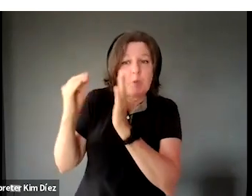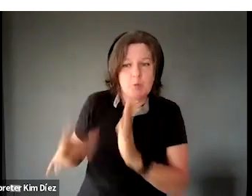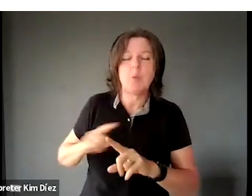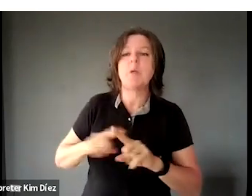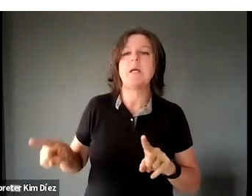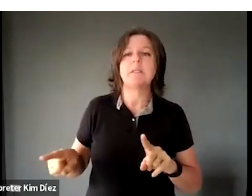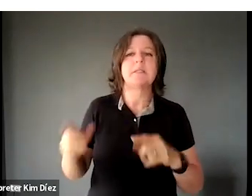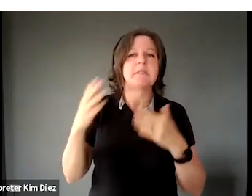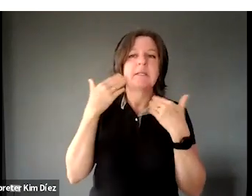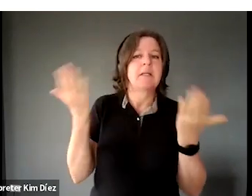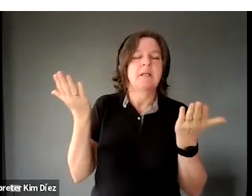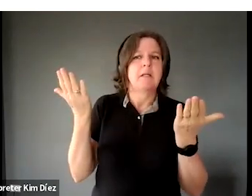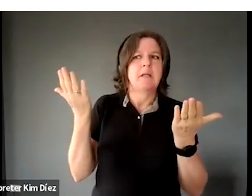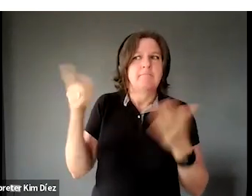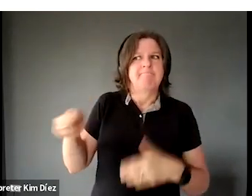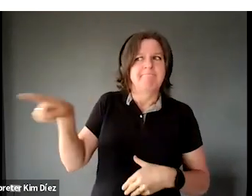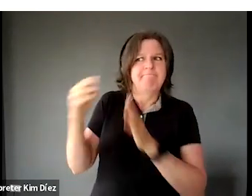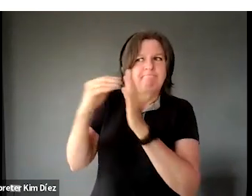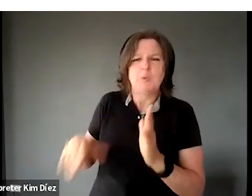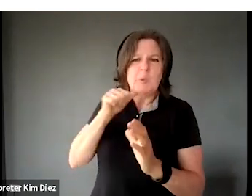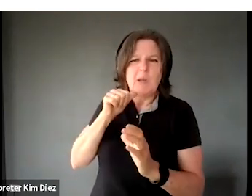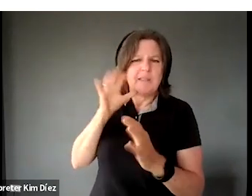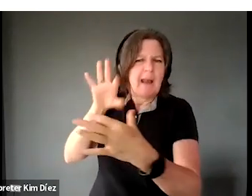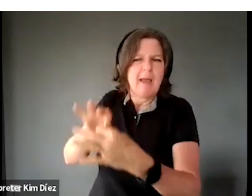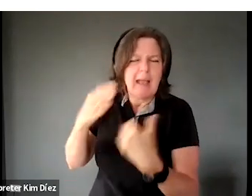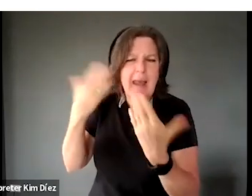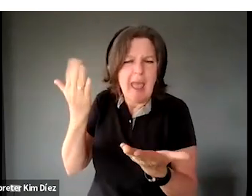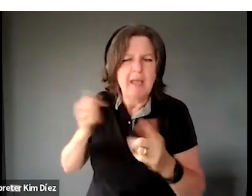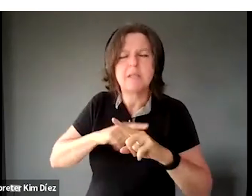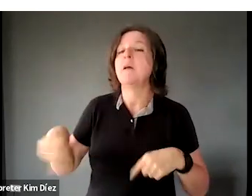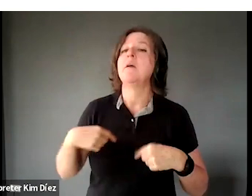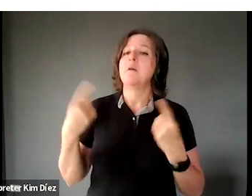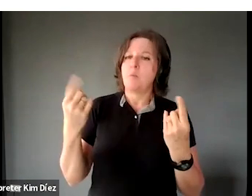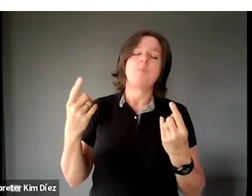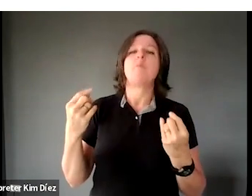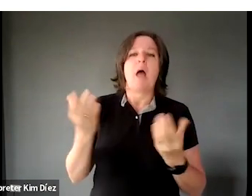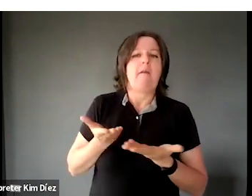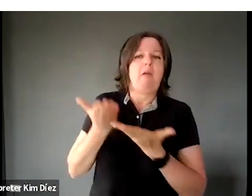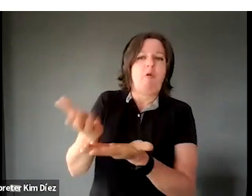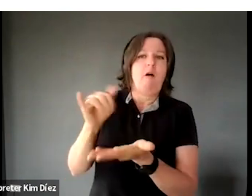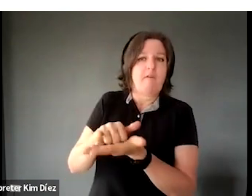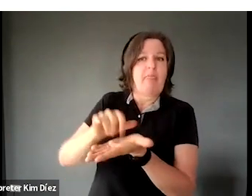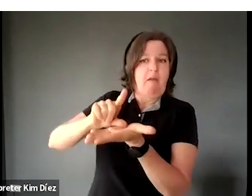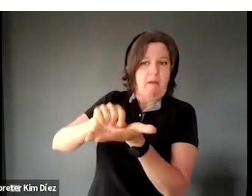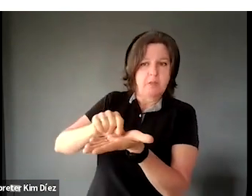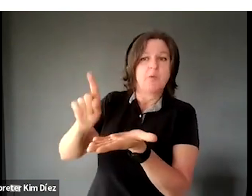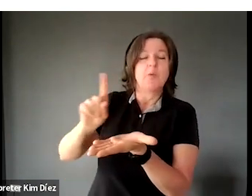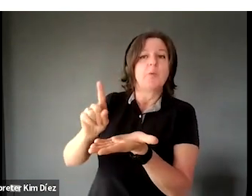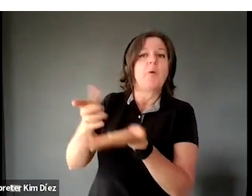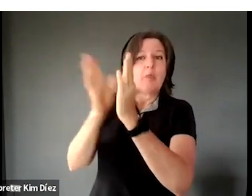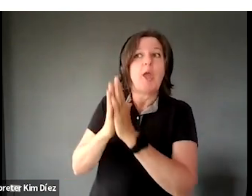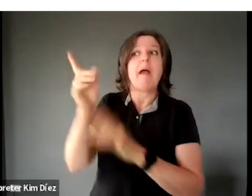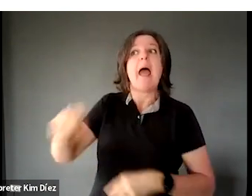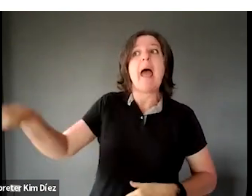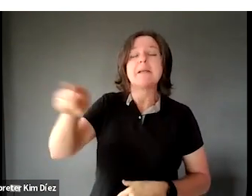want to invite them as well as the students. I don't know why the students are not in the line, but I